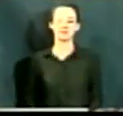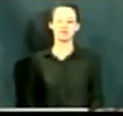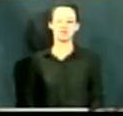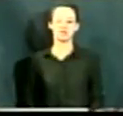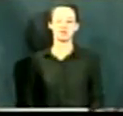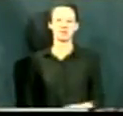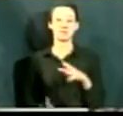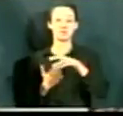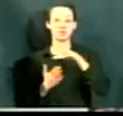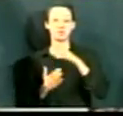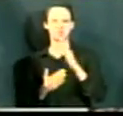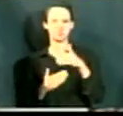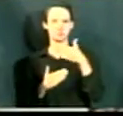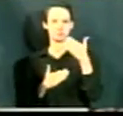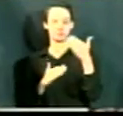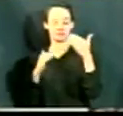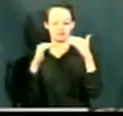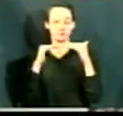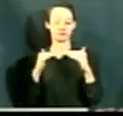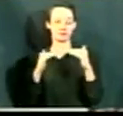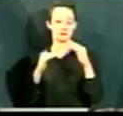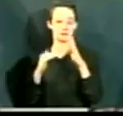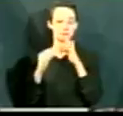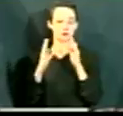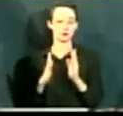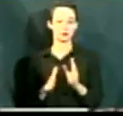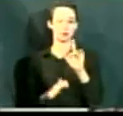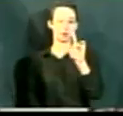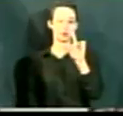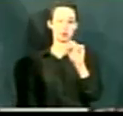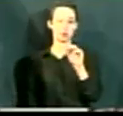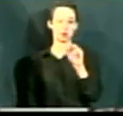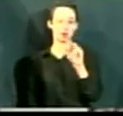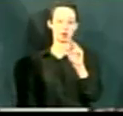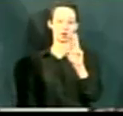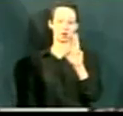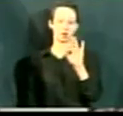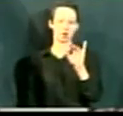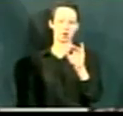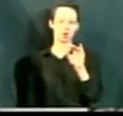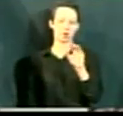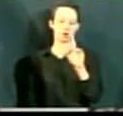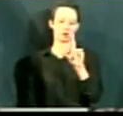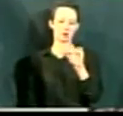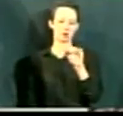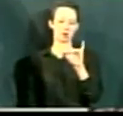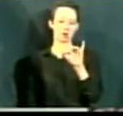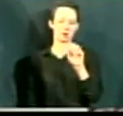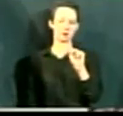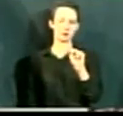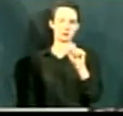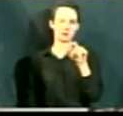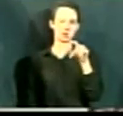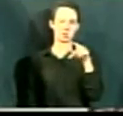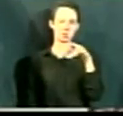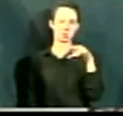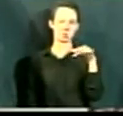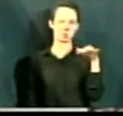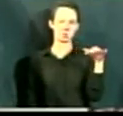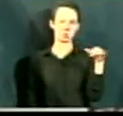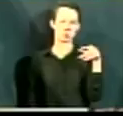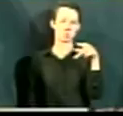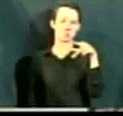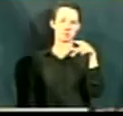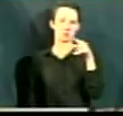Speaker is Lois, I'll try not to butcher the last name, Przlowski. Did I get